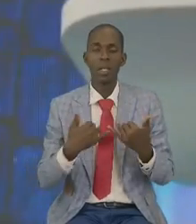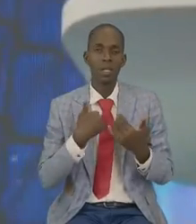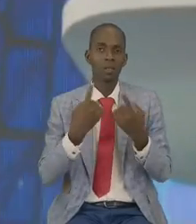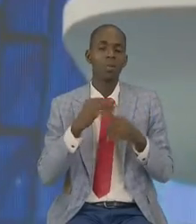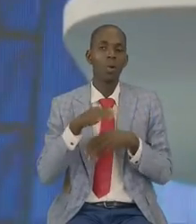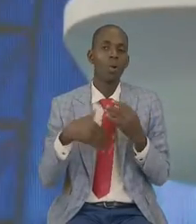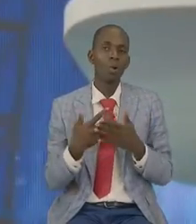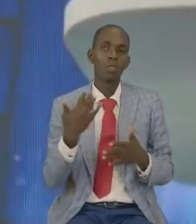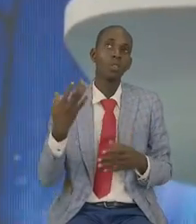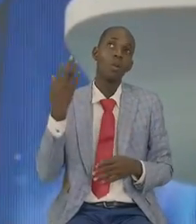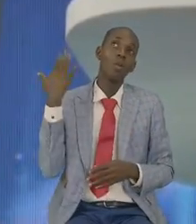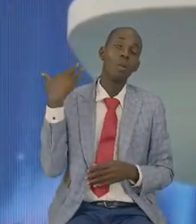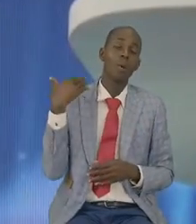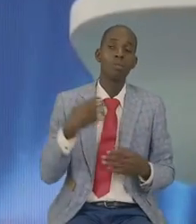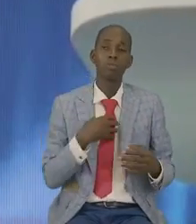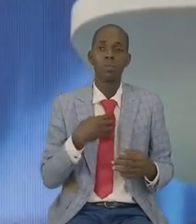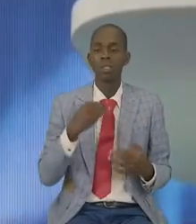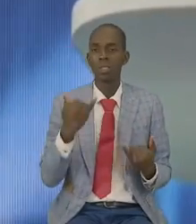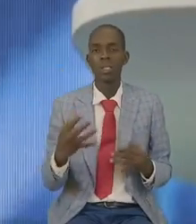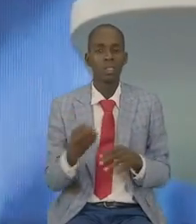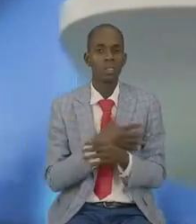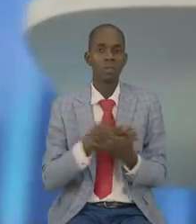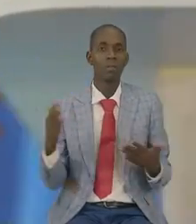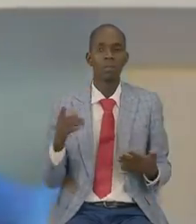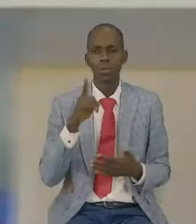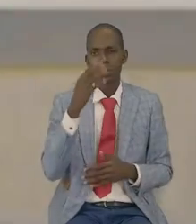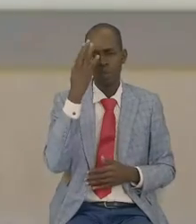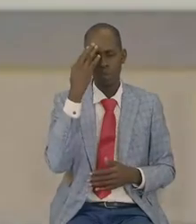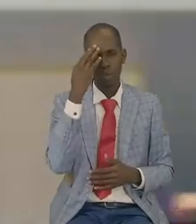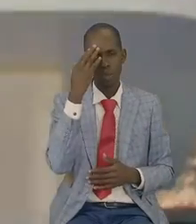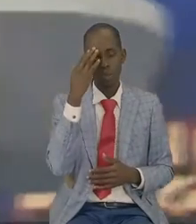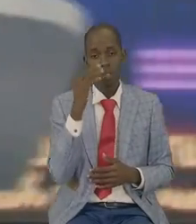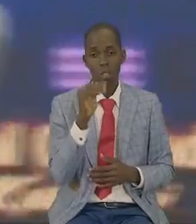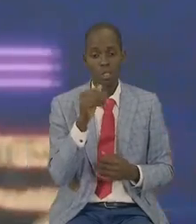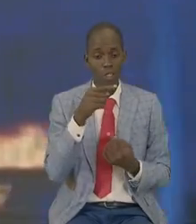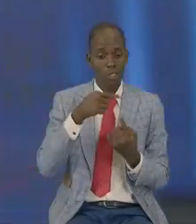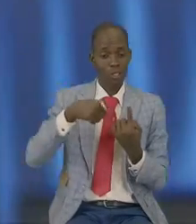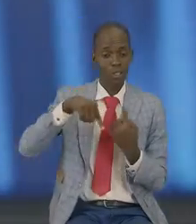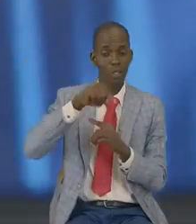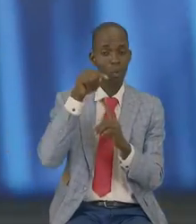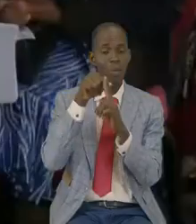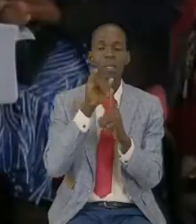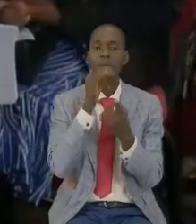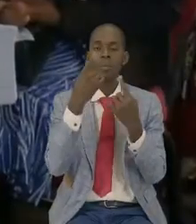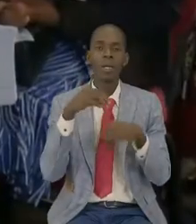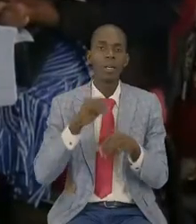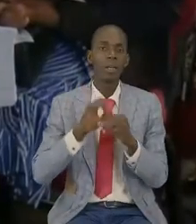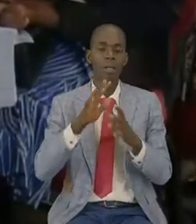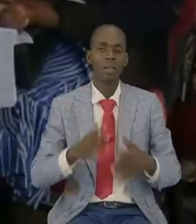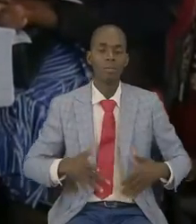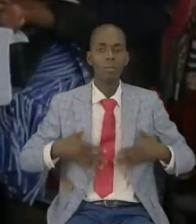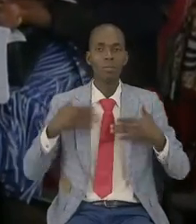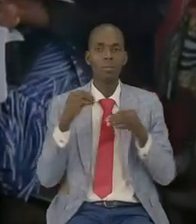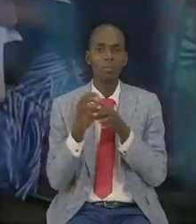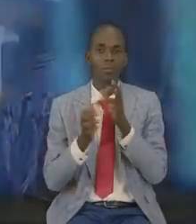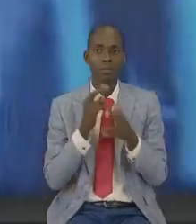past, everything now taken away. You know, a turning point is coming in your life.